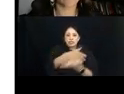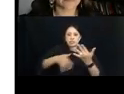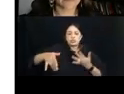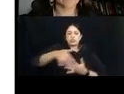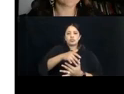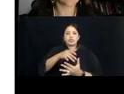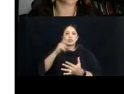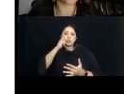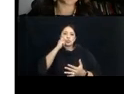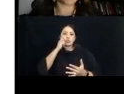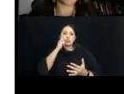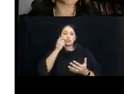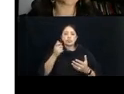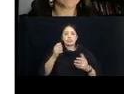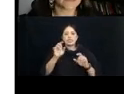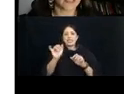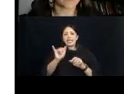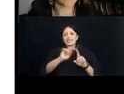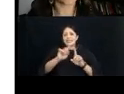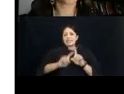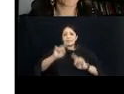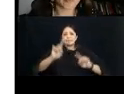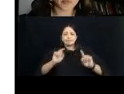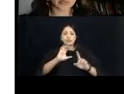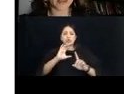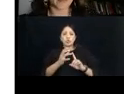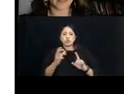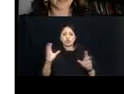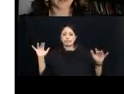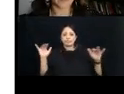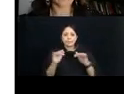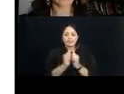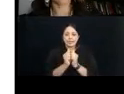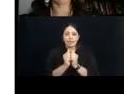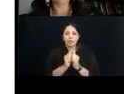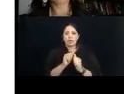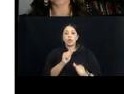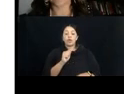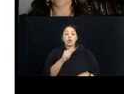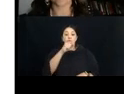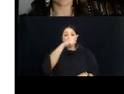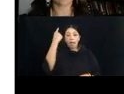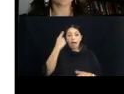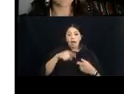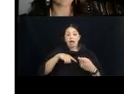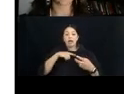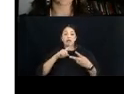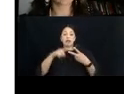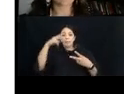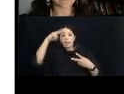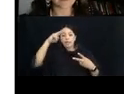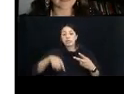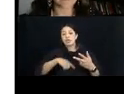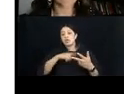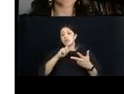Native Americans coming together, Asian Americans coming together on the Poor People's Campaign. Now, unfortunately, that is when Dr.